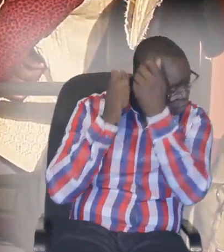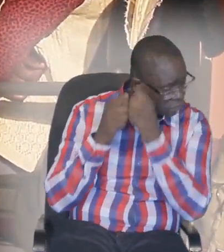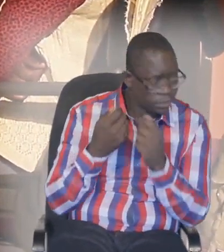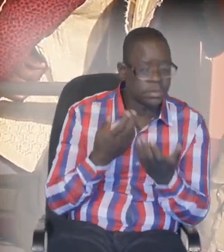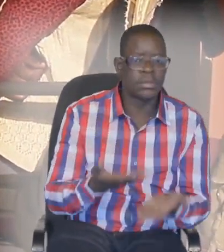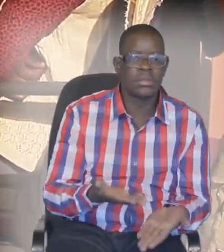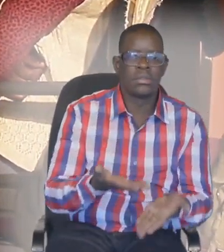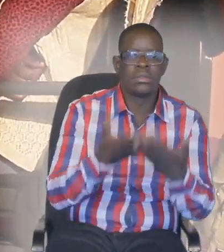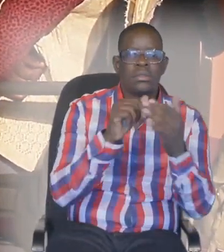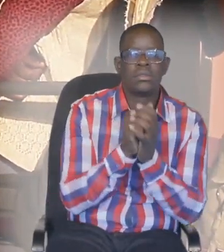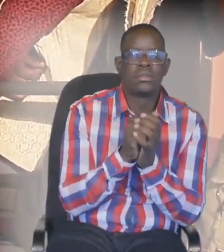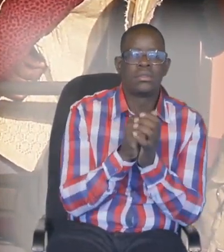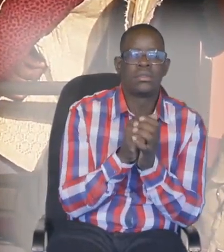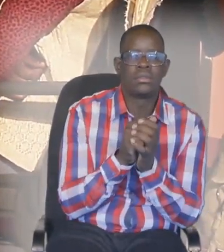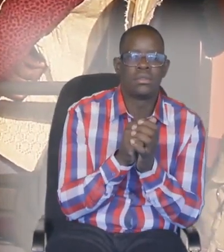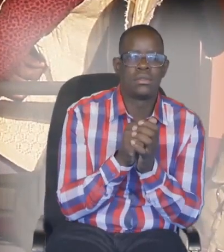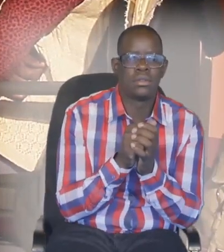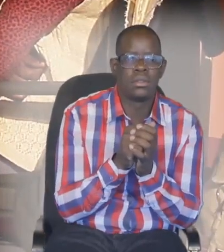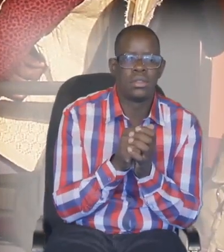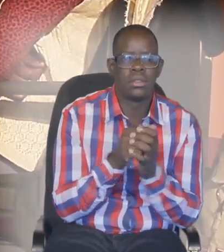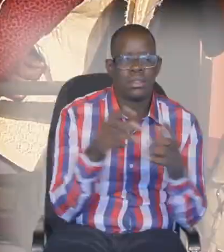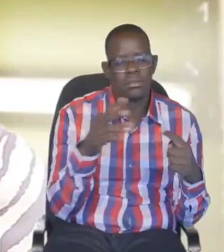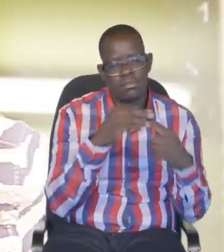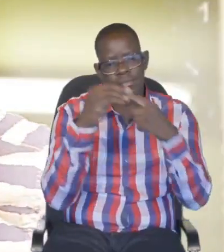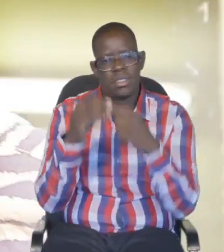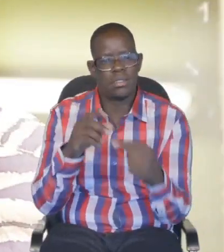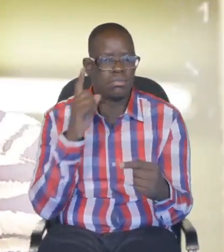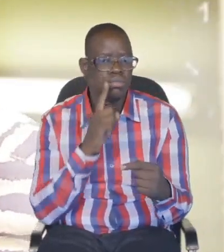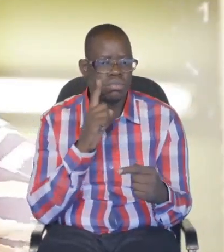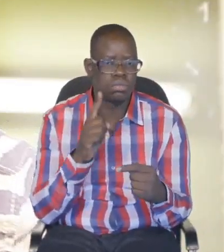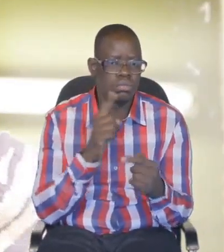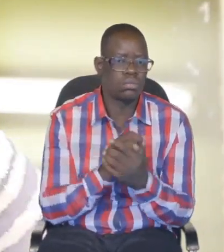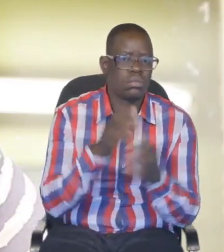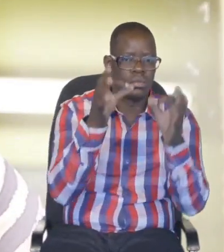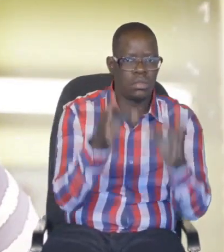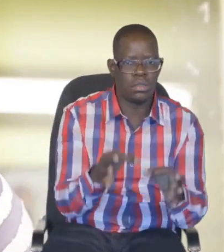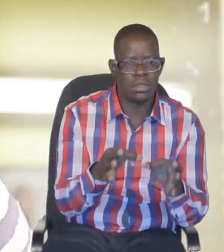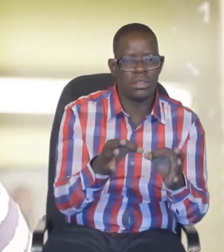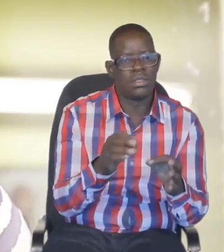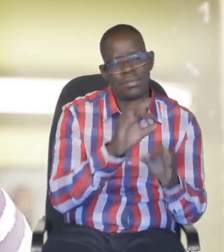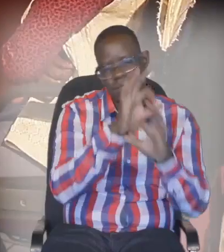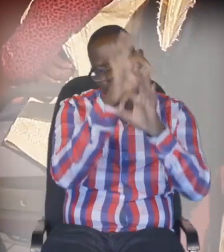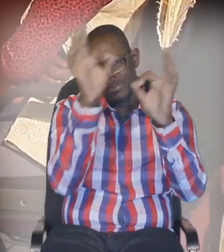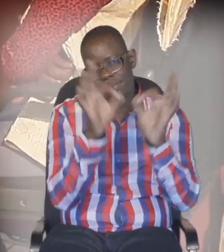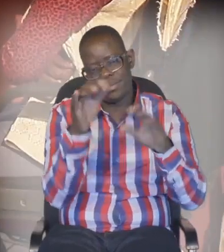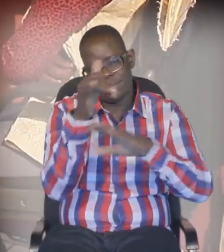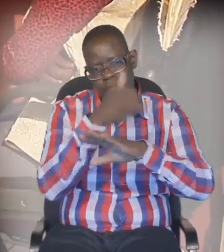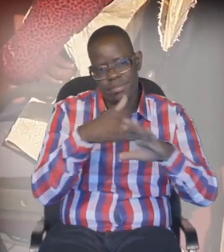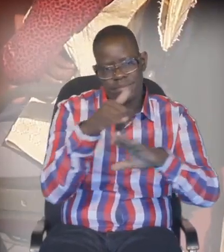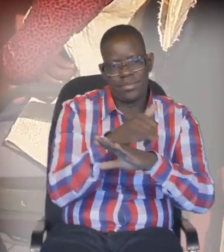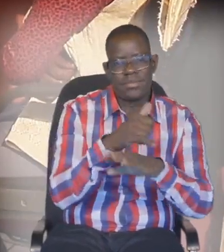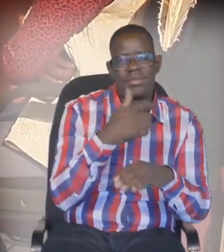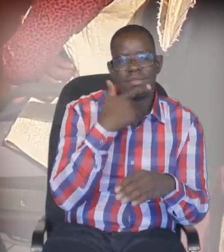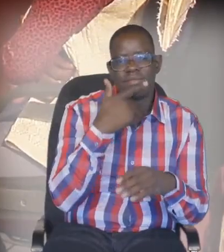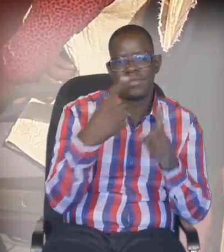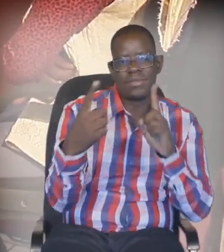her with her bookings, especially control accounts. Nice to meet you, Aunt Sarah. It's quite a nice place you have here. Nice meeting you, David